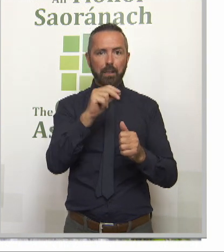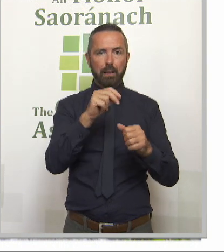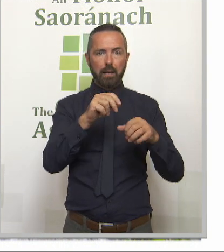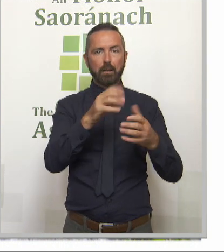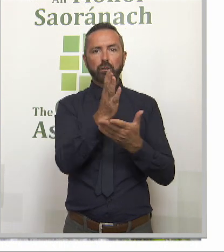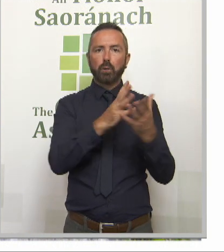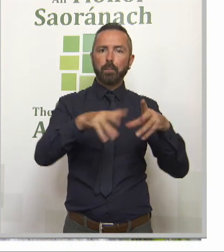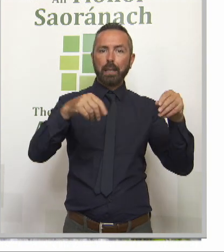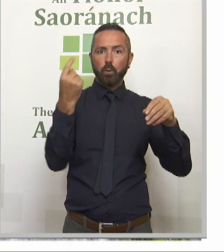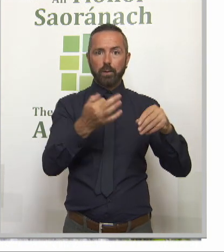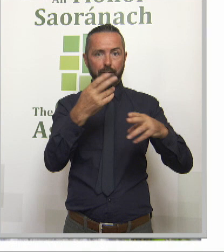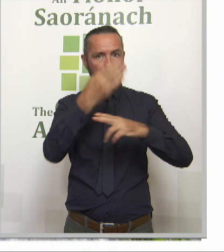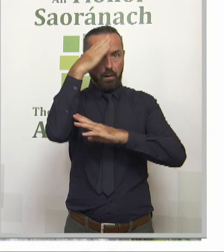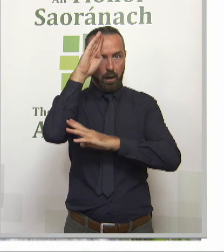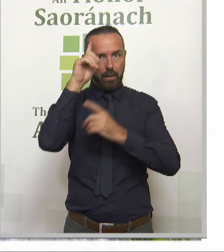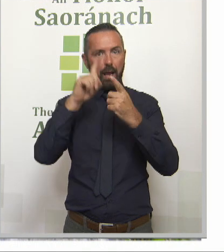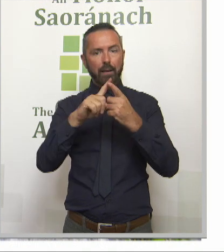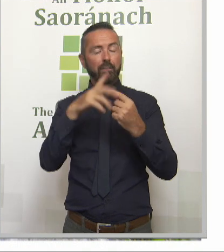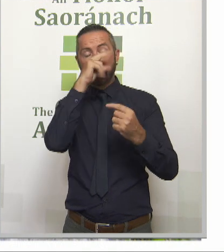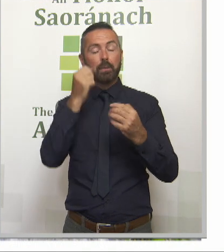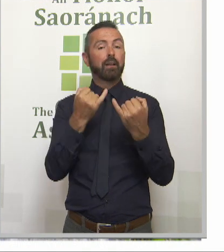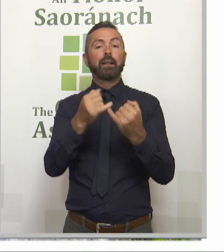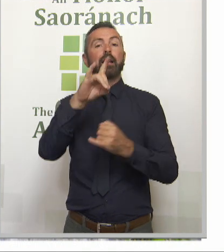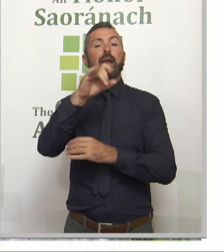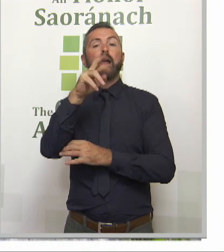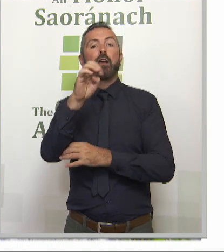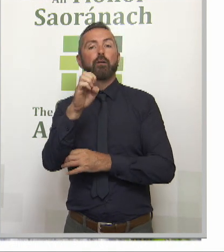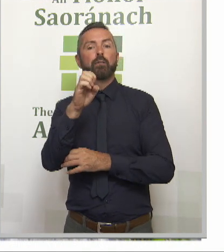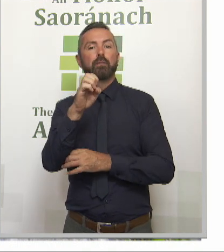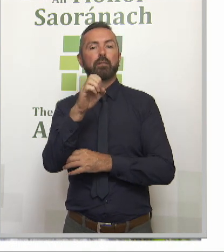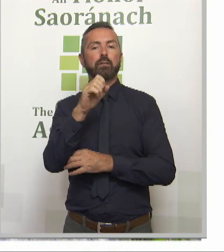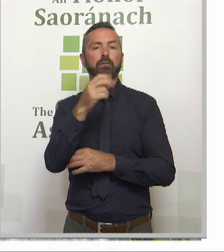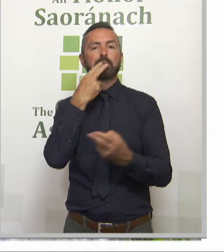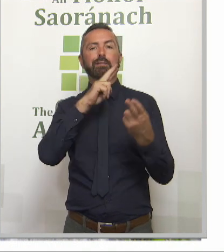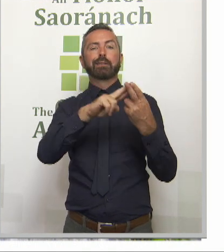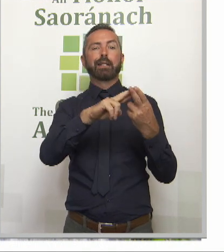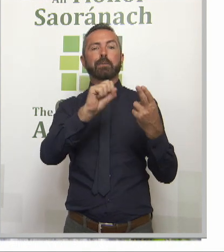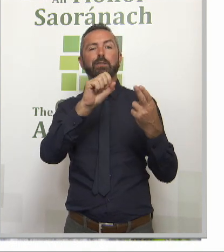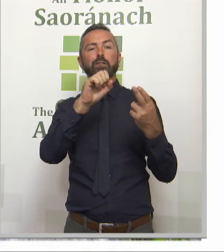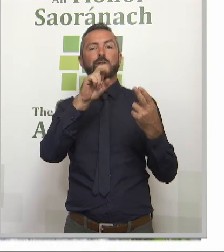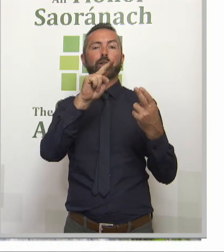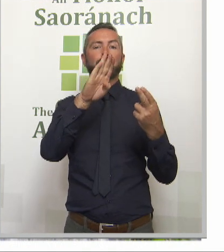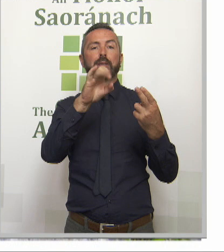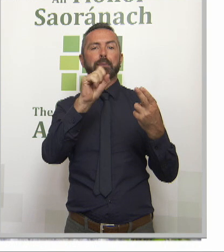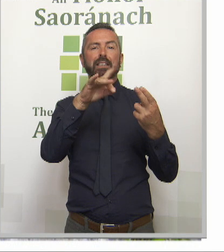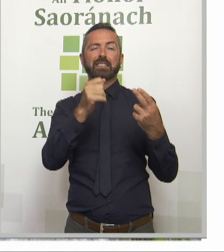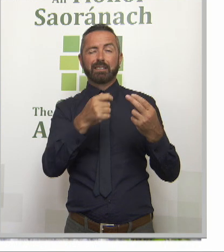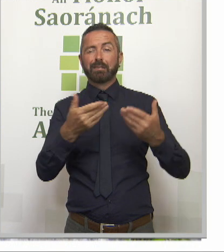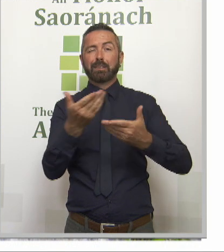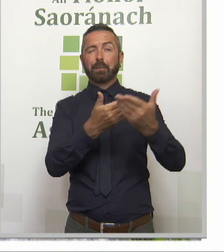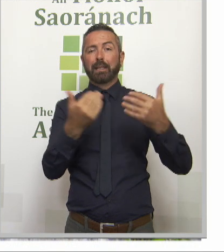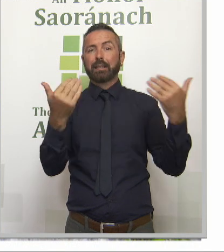our own subspecies of hare, although its status as a subspecies is debated. And these kinds of species